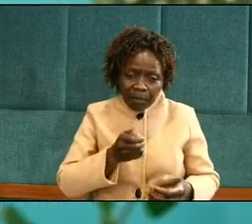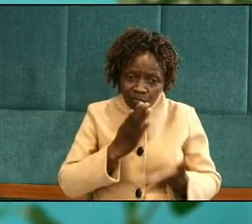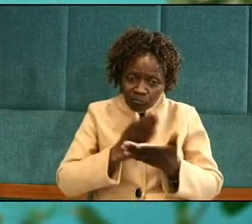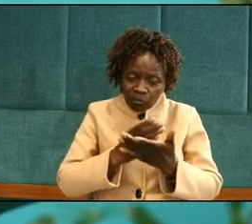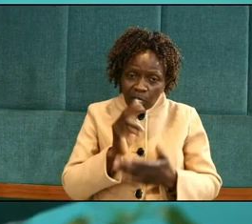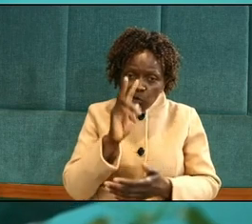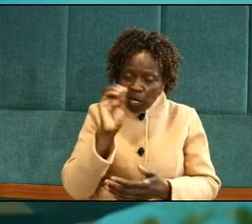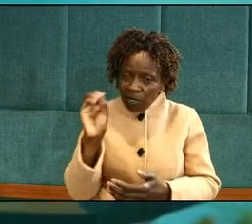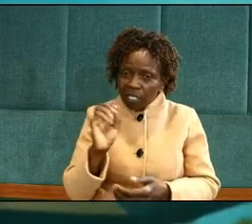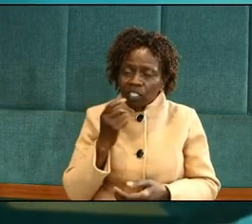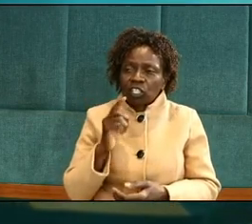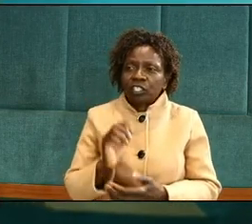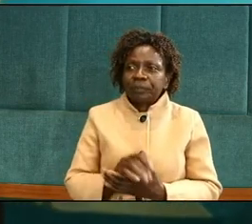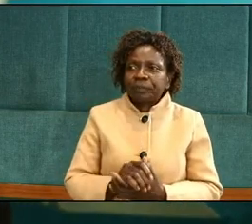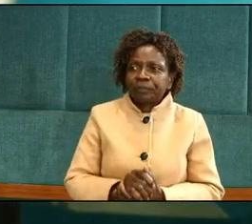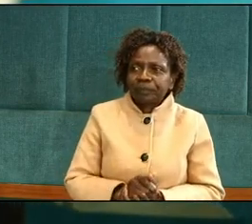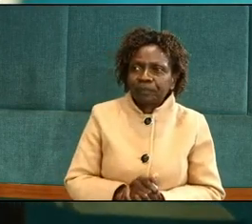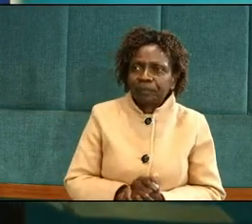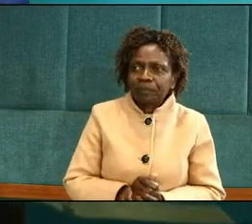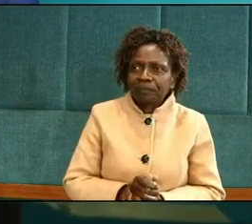a what? A 200 shilling.